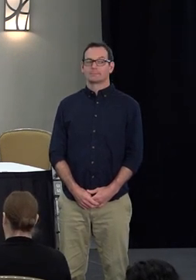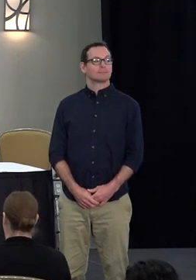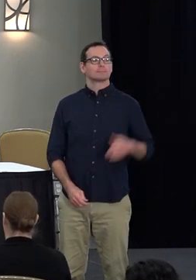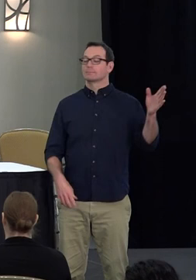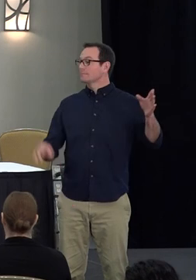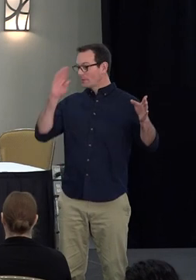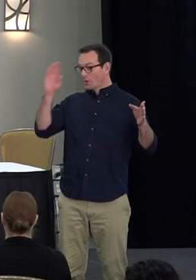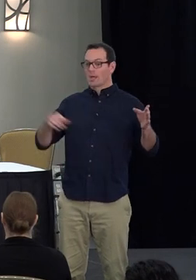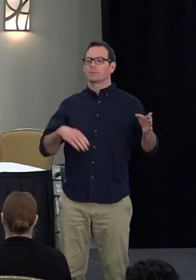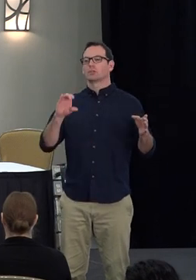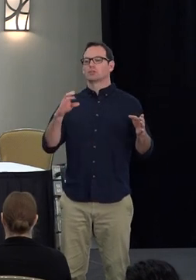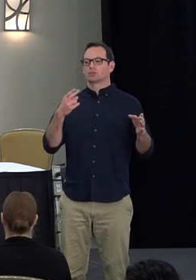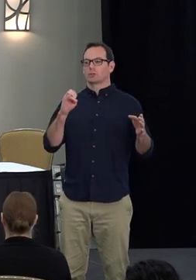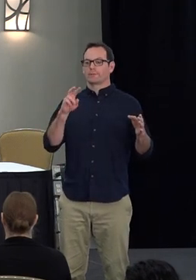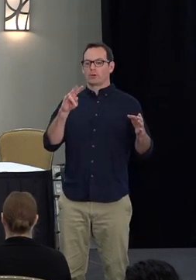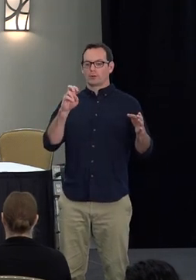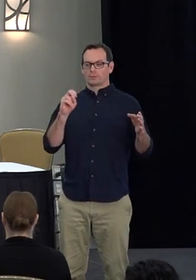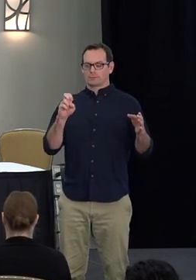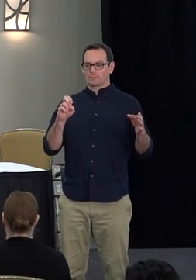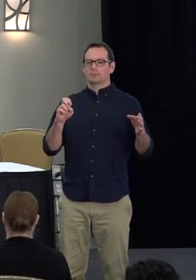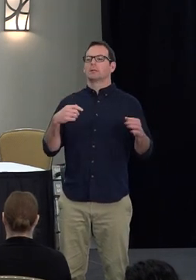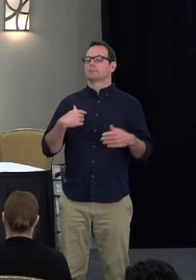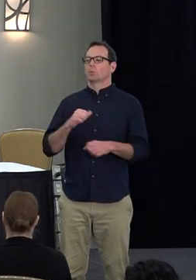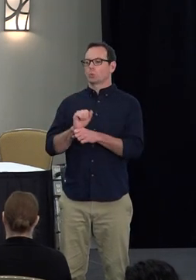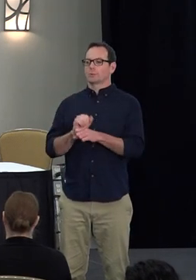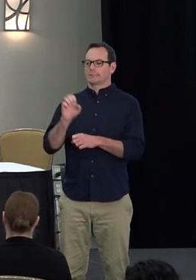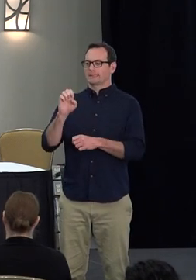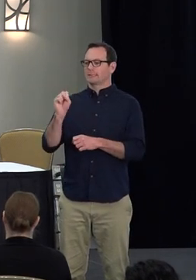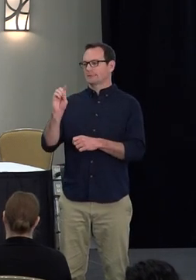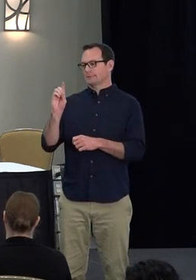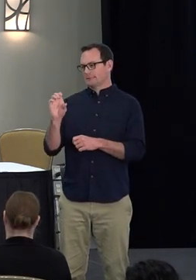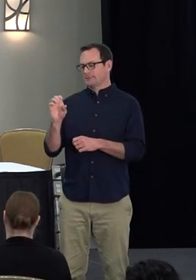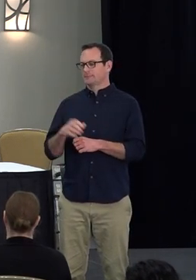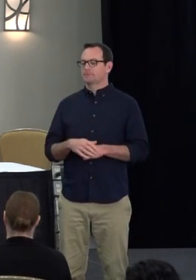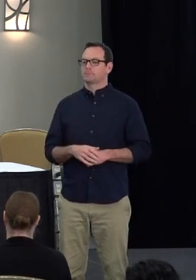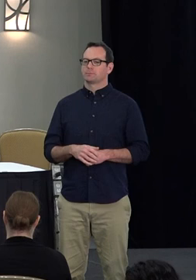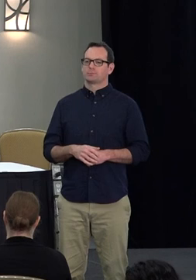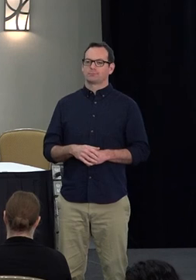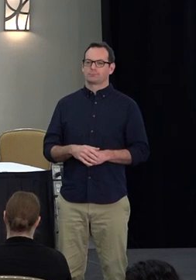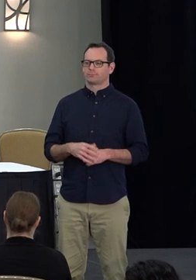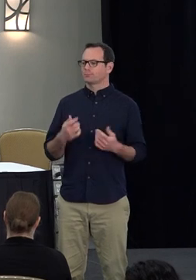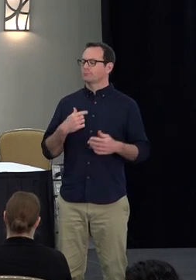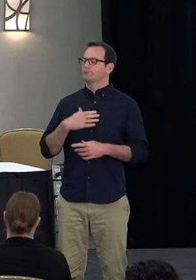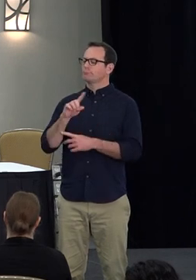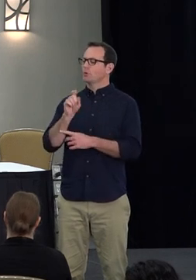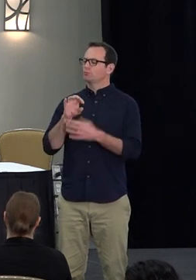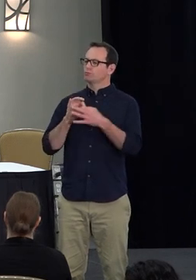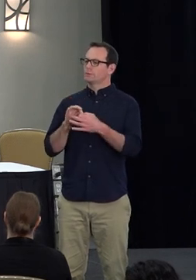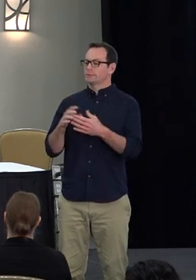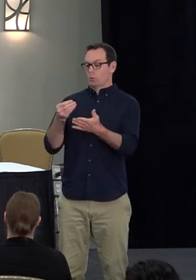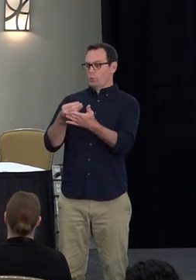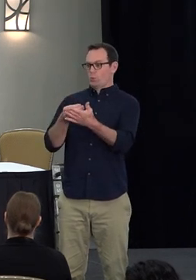Hi, my name is Siobhan Fleury. I work at Employment and Social Development Canada. I have a question about the issue of wage